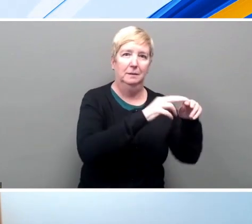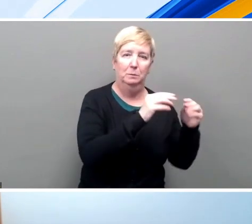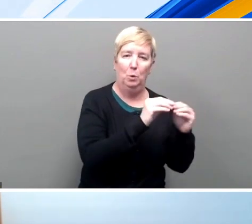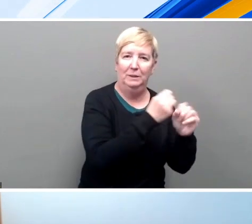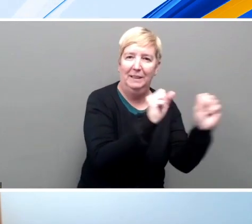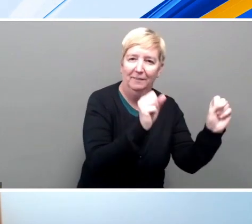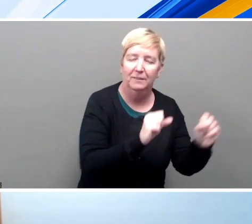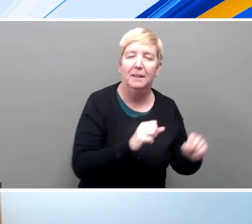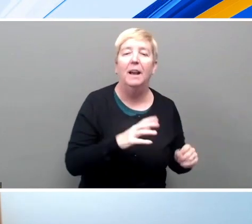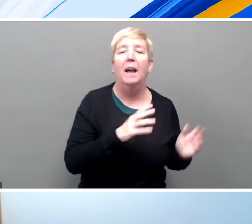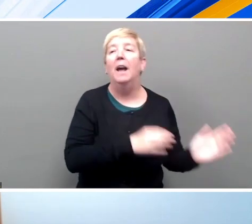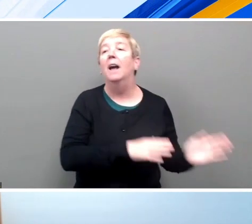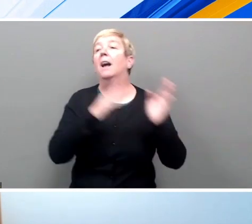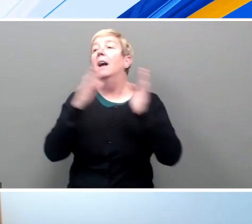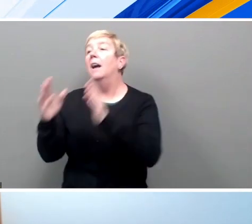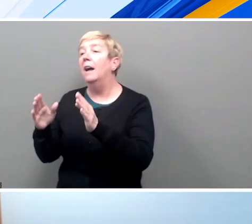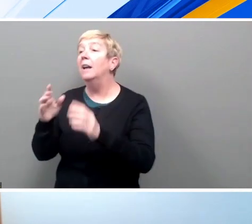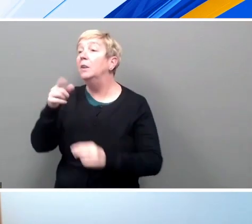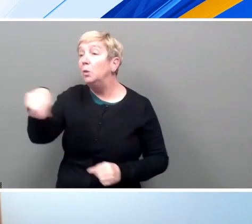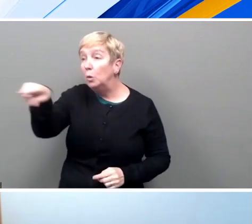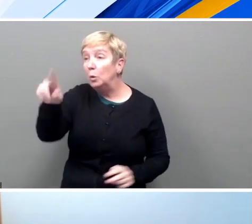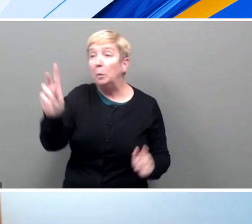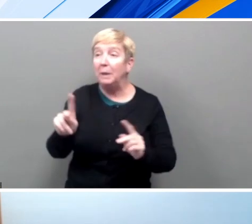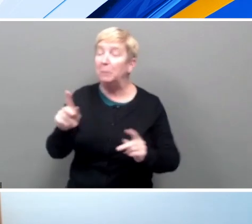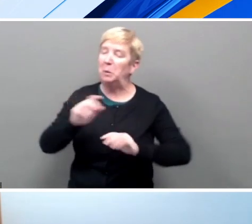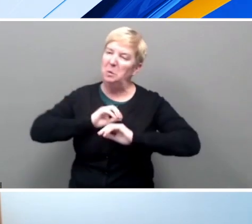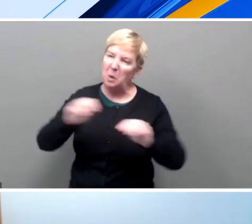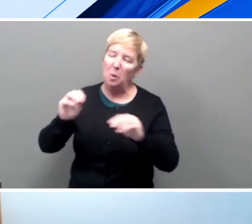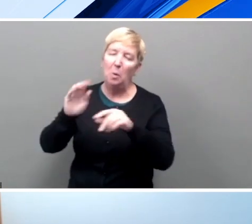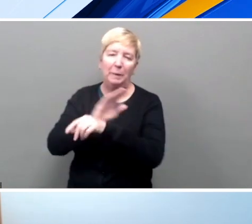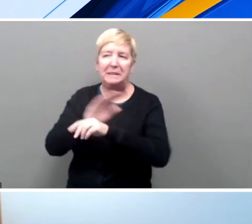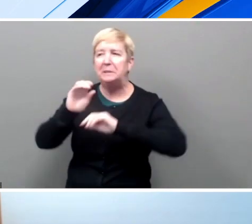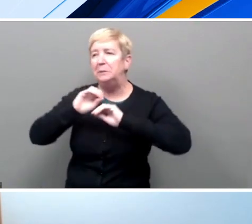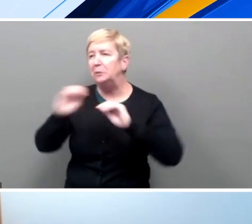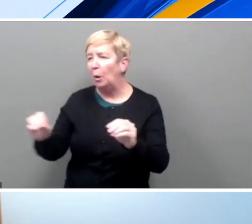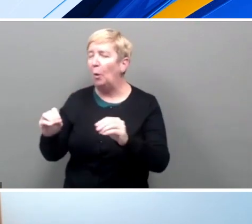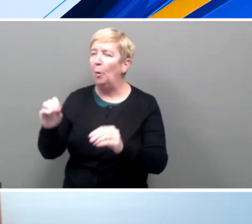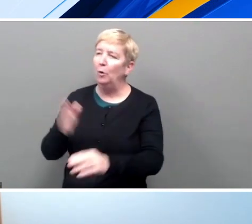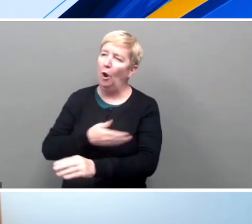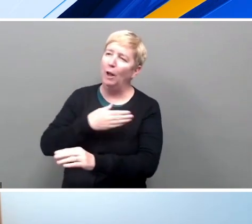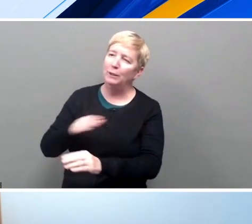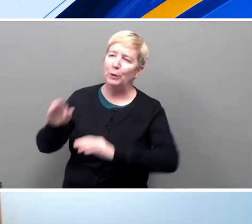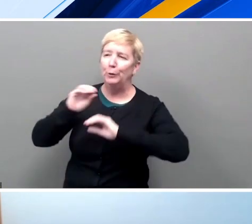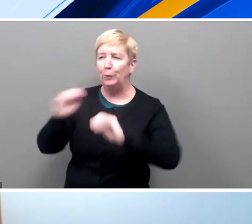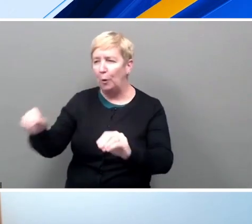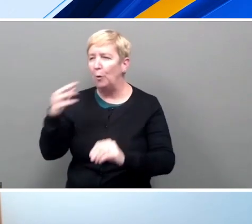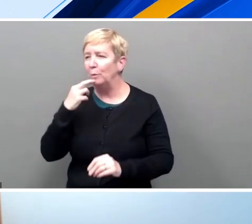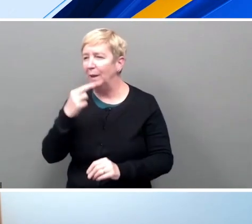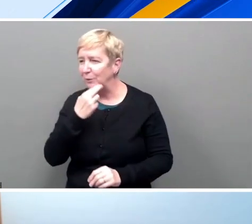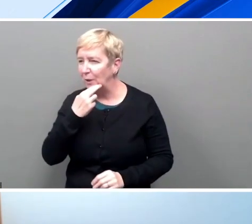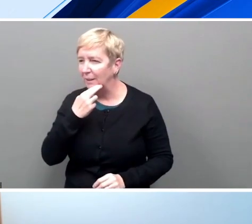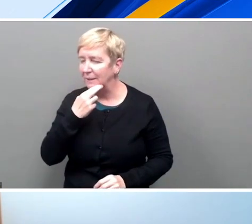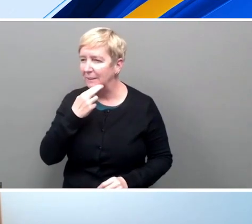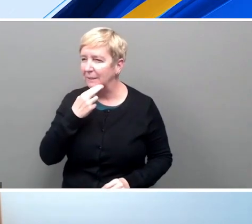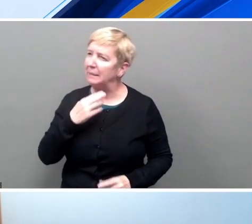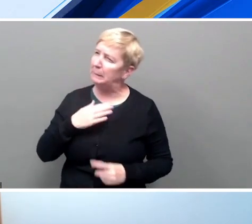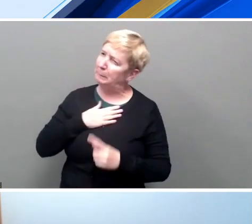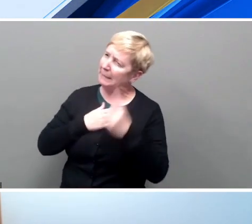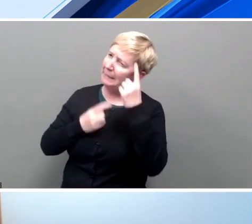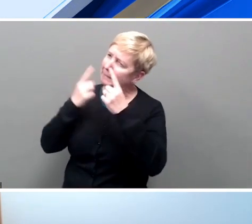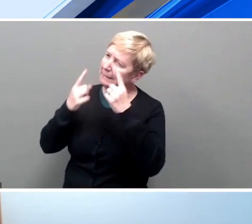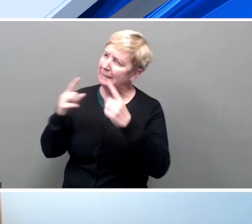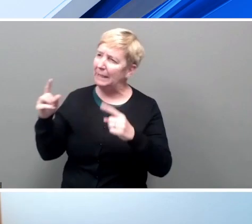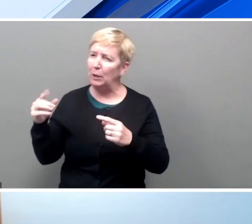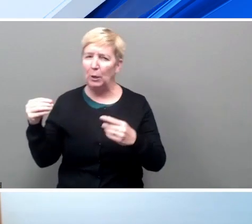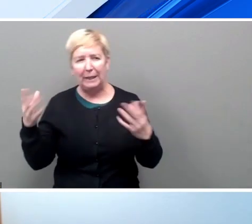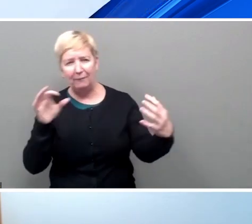listening who doesn't run a business or, put on a concert or whatever it is, really think about giving feedback to